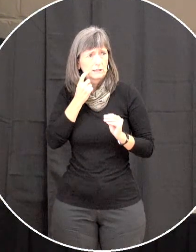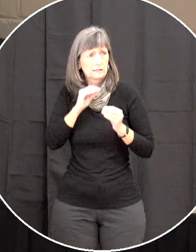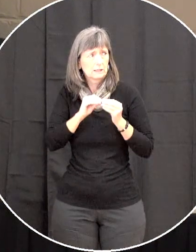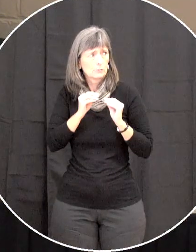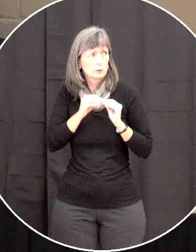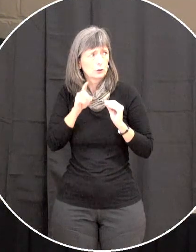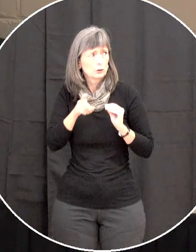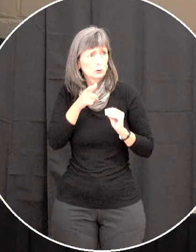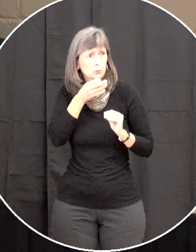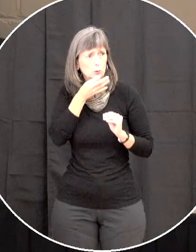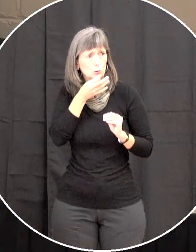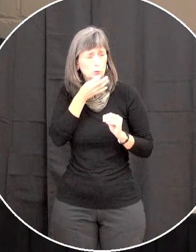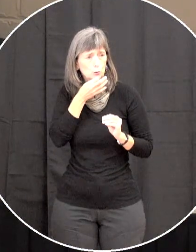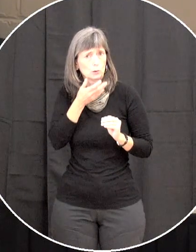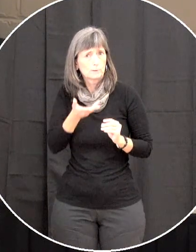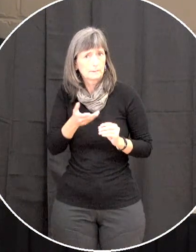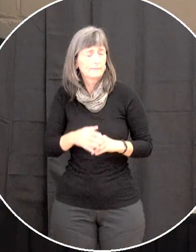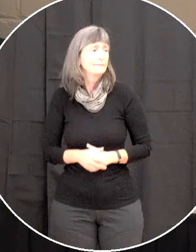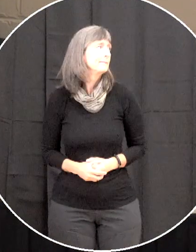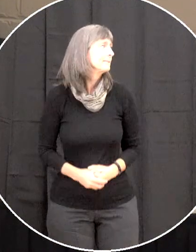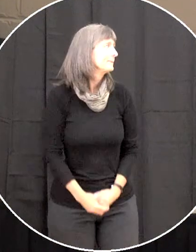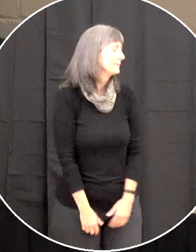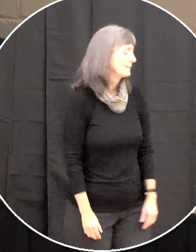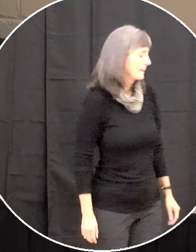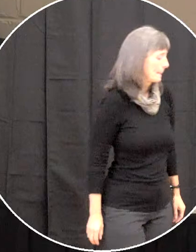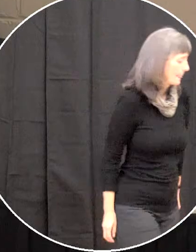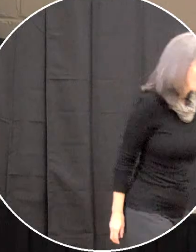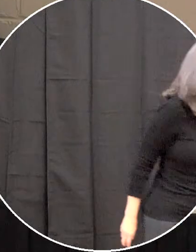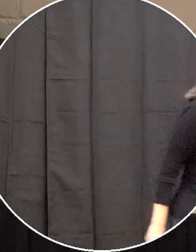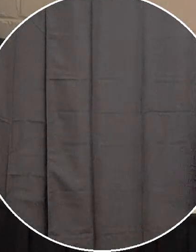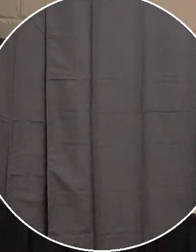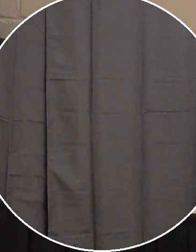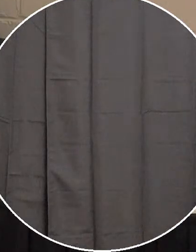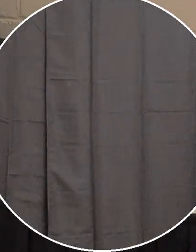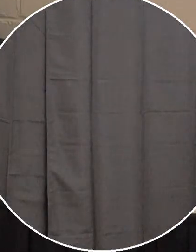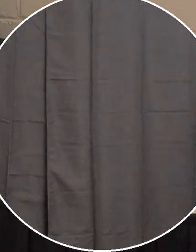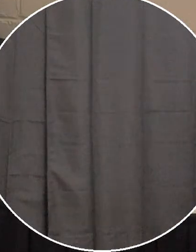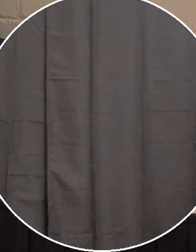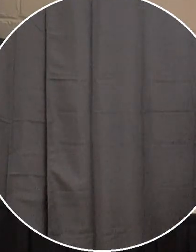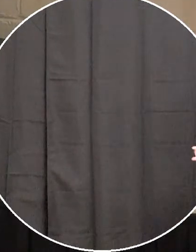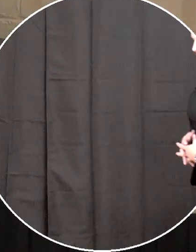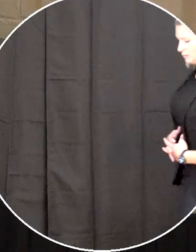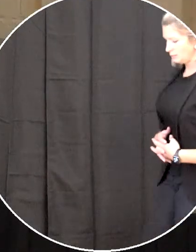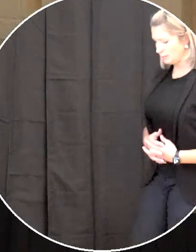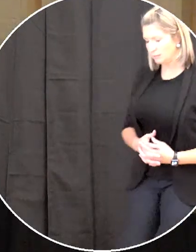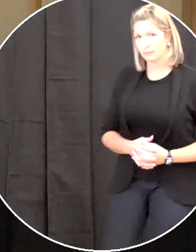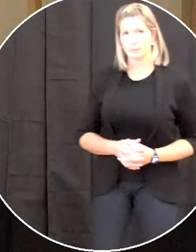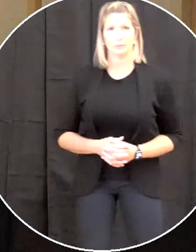recent update.